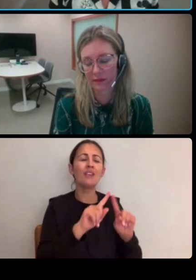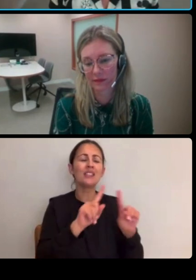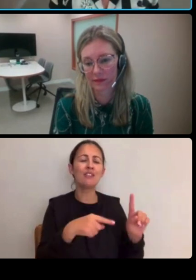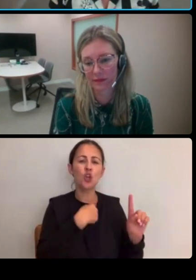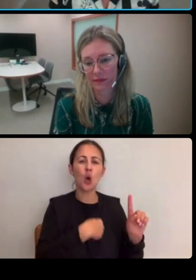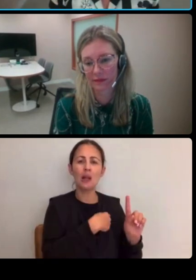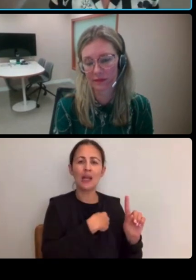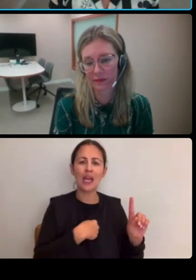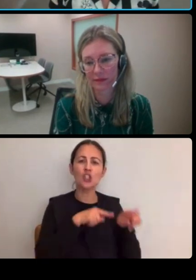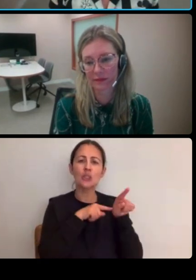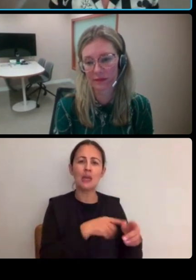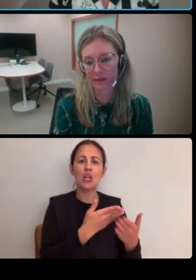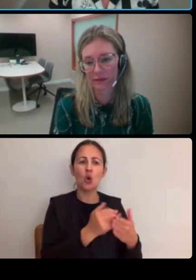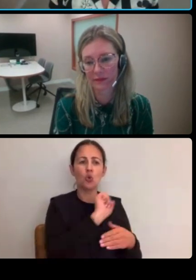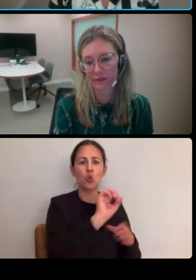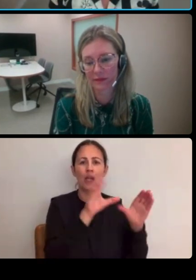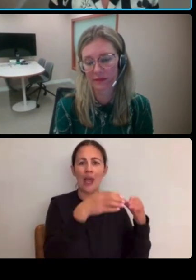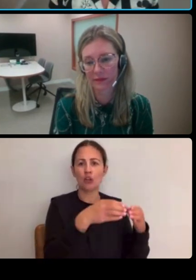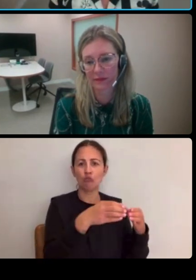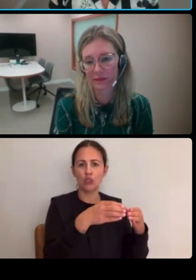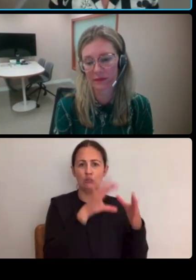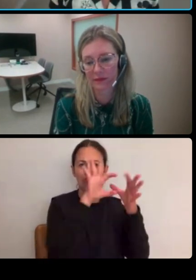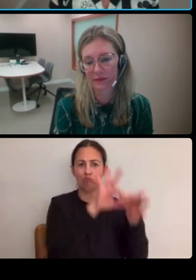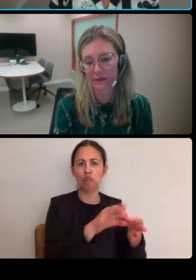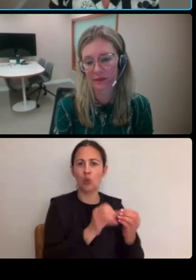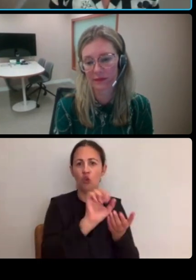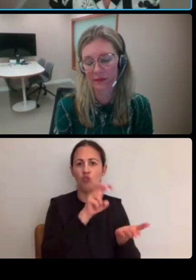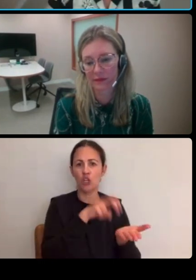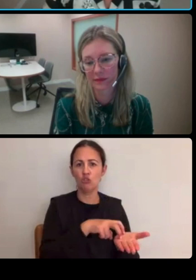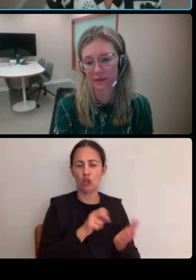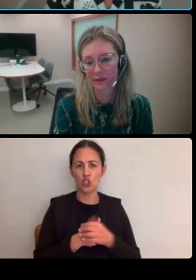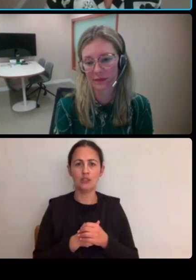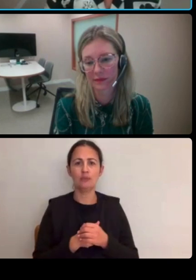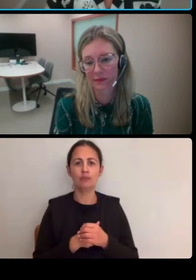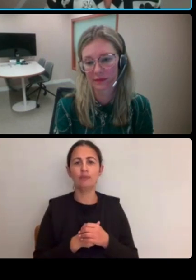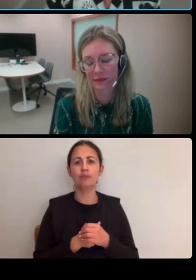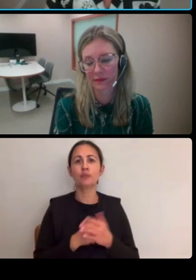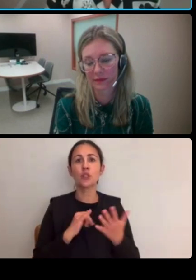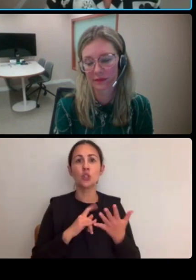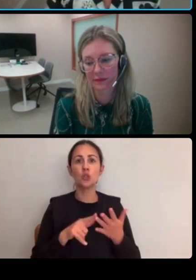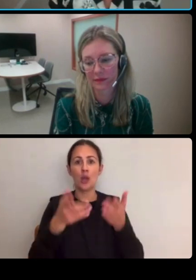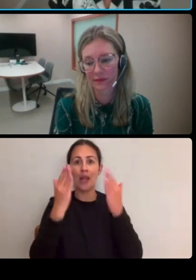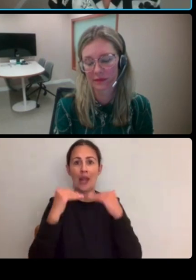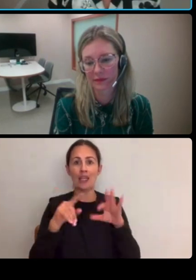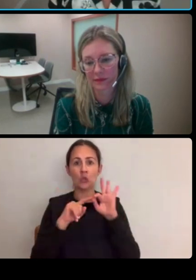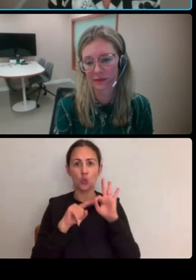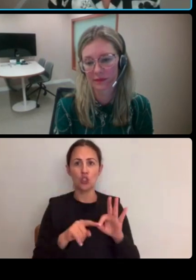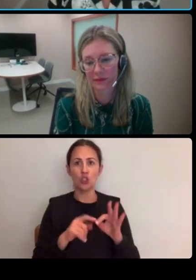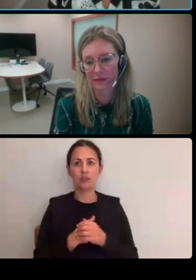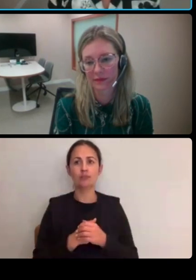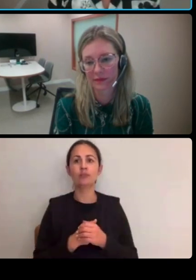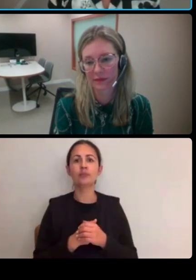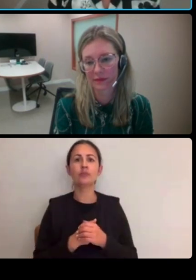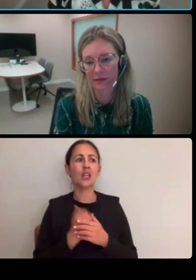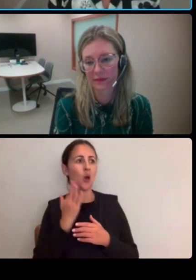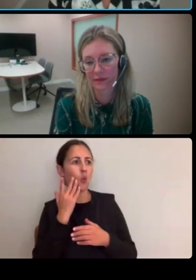in which you have registered to provide services. So the next question. When will